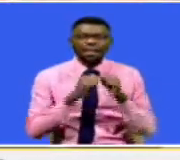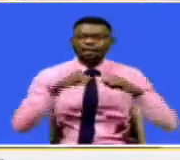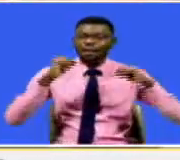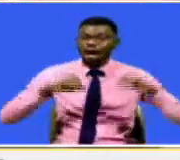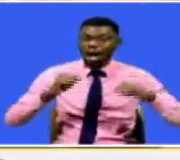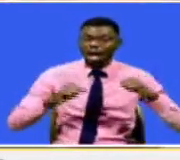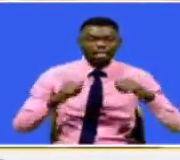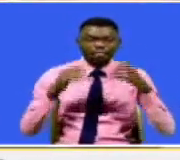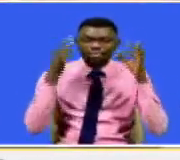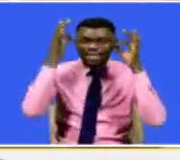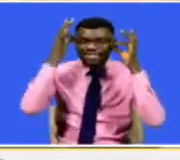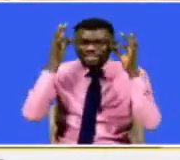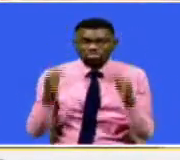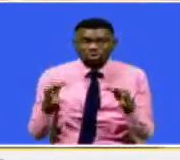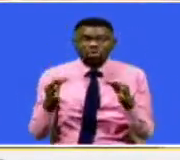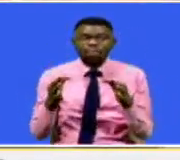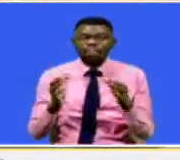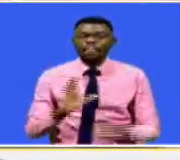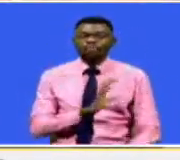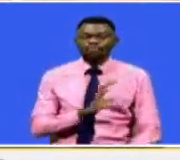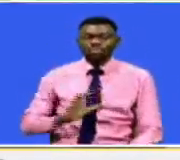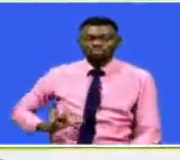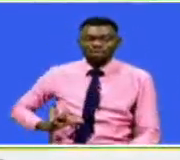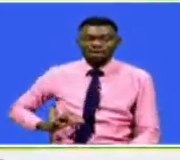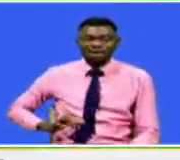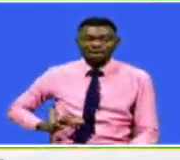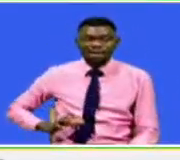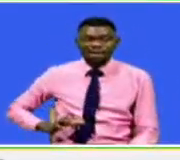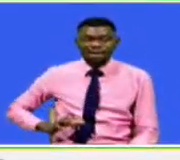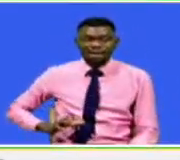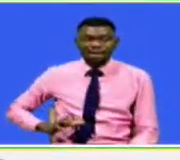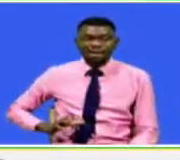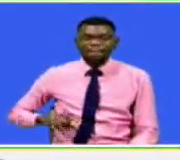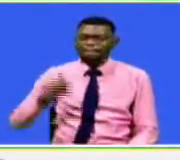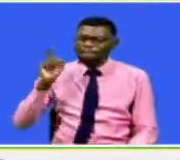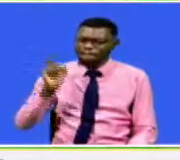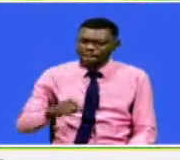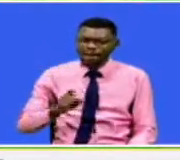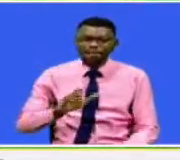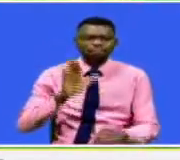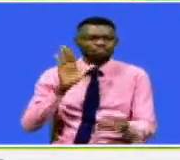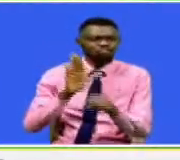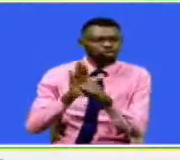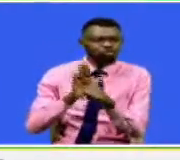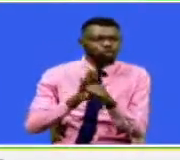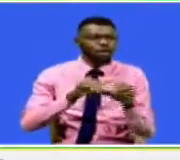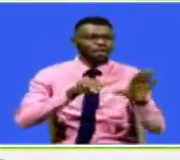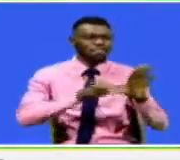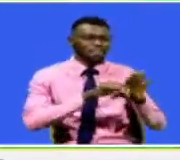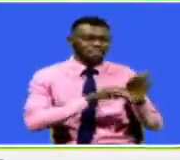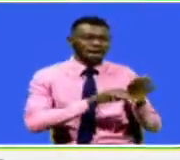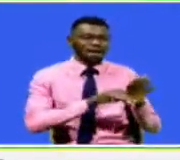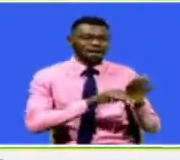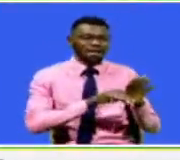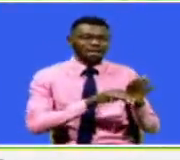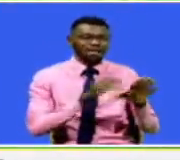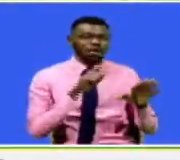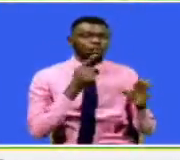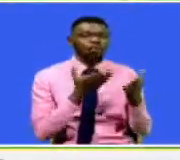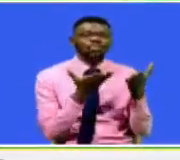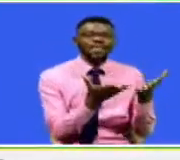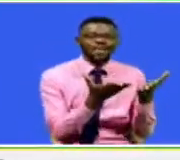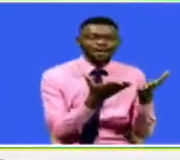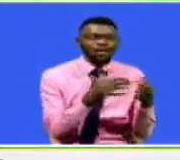on any matter before the Commission shall be by a majority of the members present and